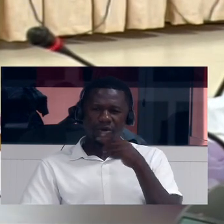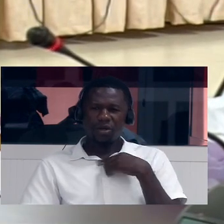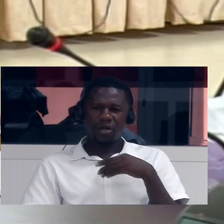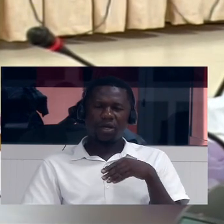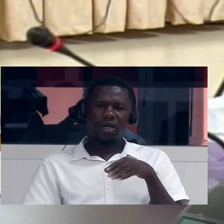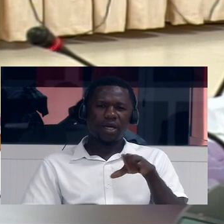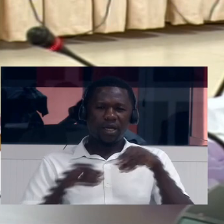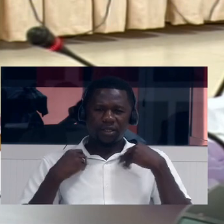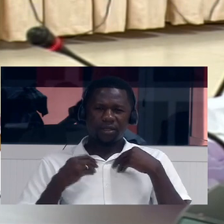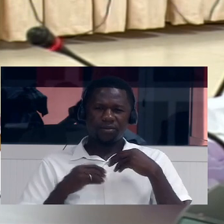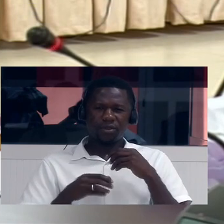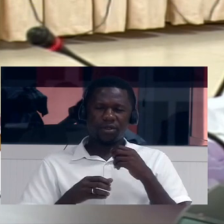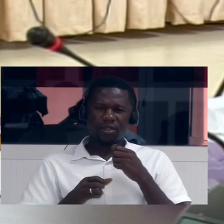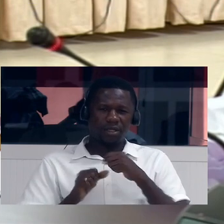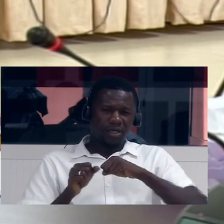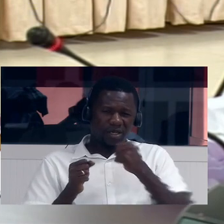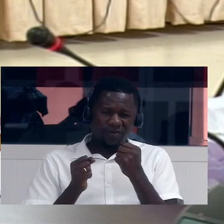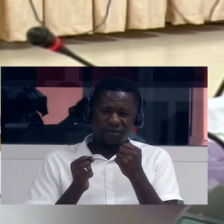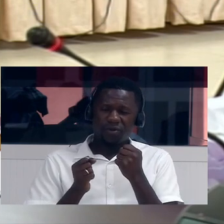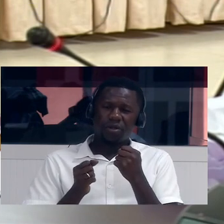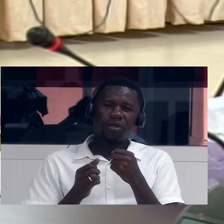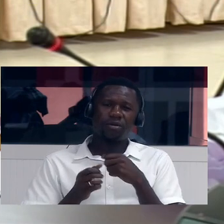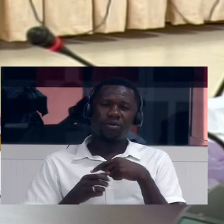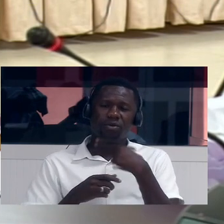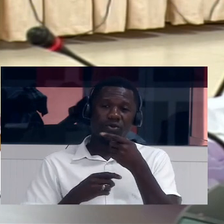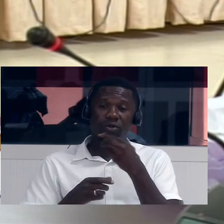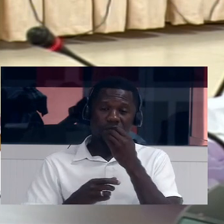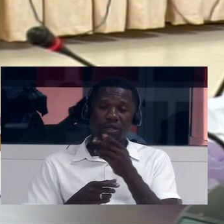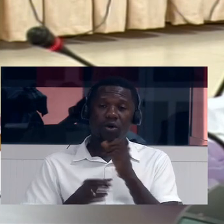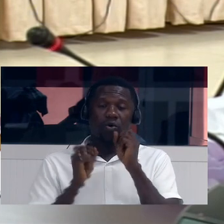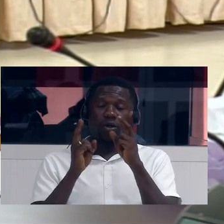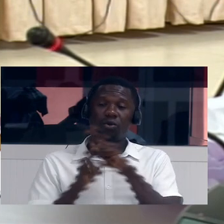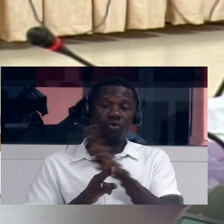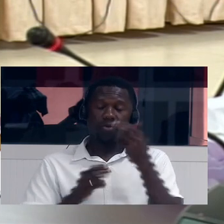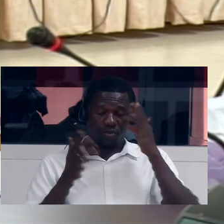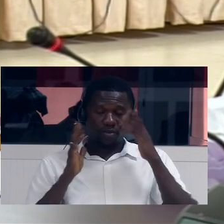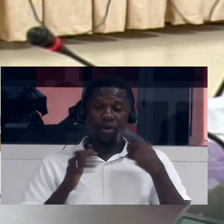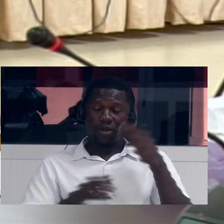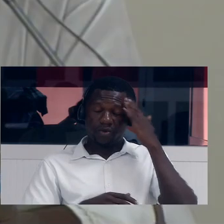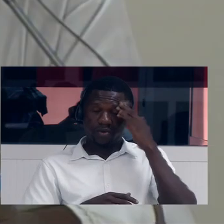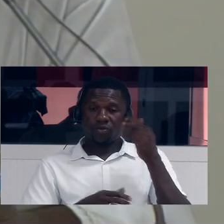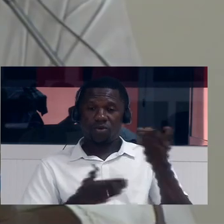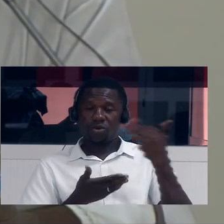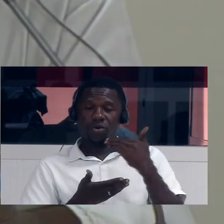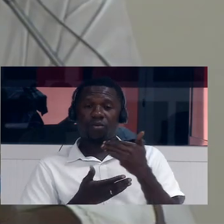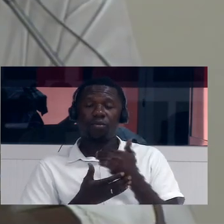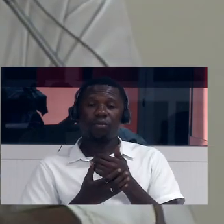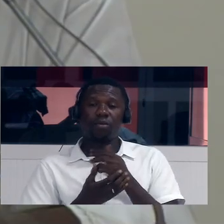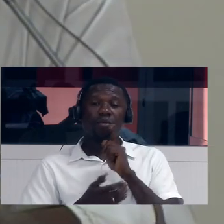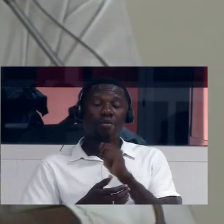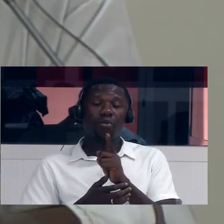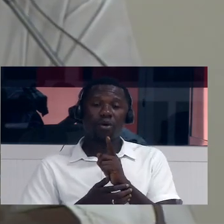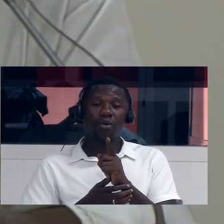adopted adequate resilience to say, okay, no problem. I knew it will come,